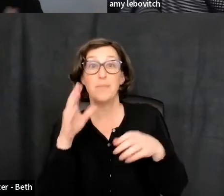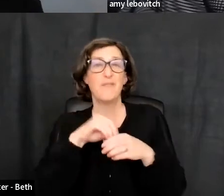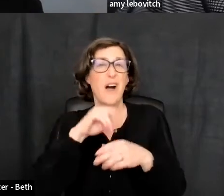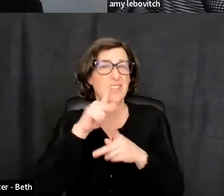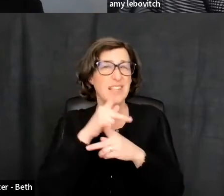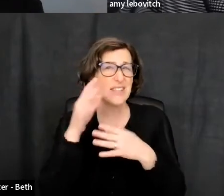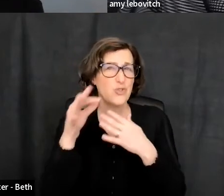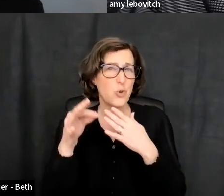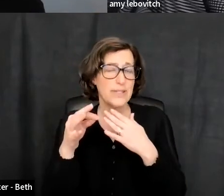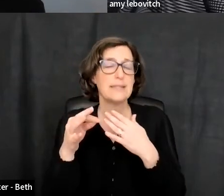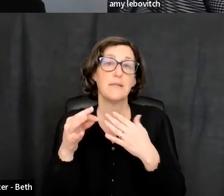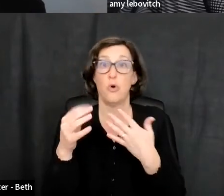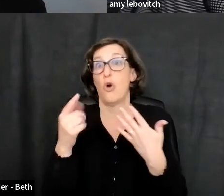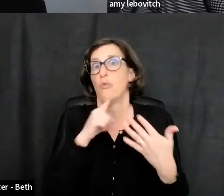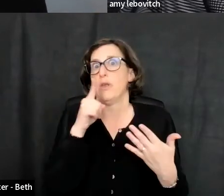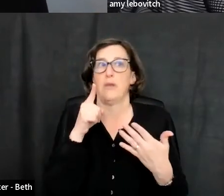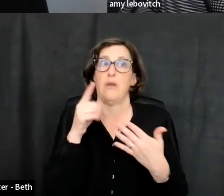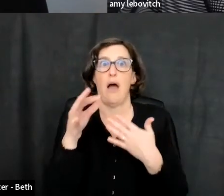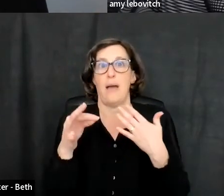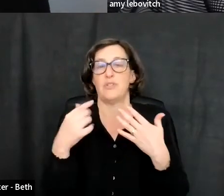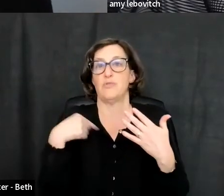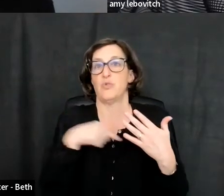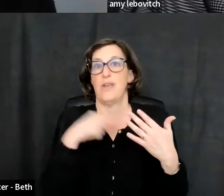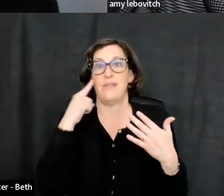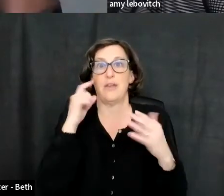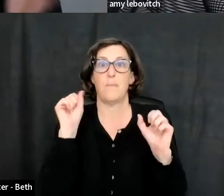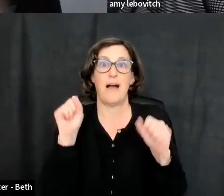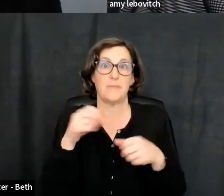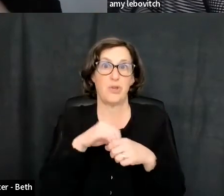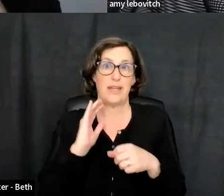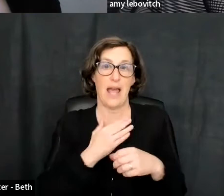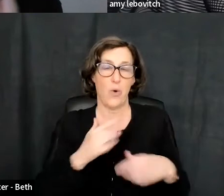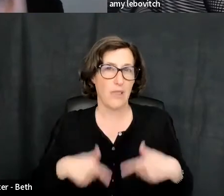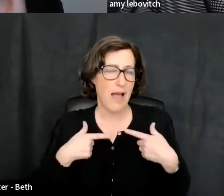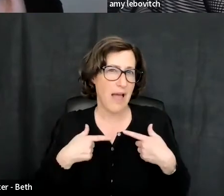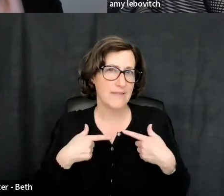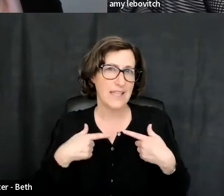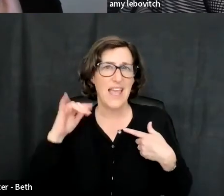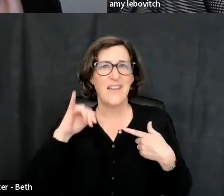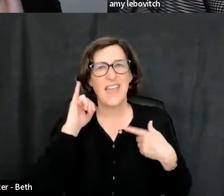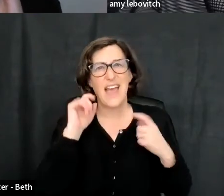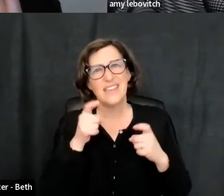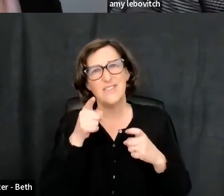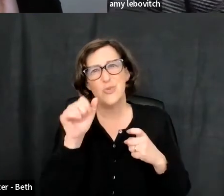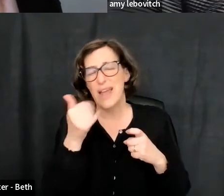and options that we feel are possible or feasible in our lives. So if that gives you anything to go off